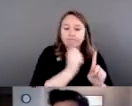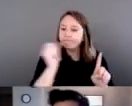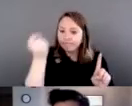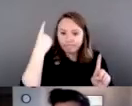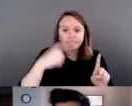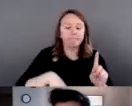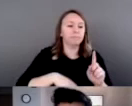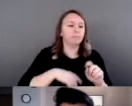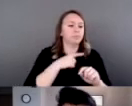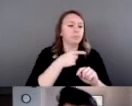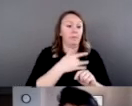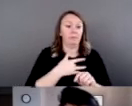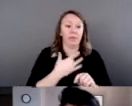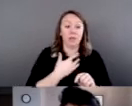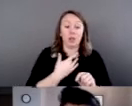also feel